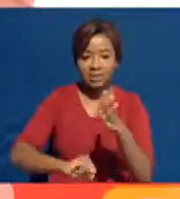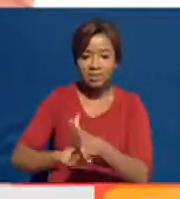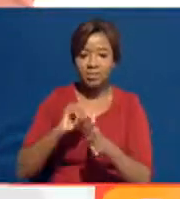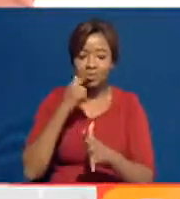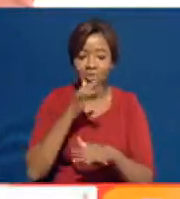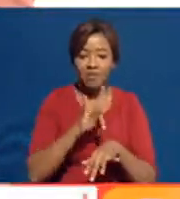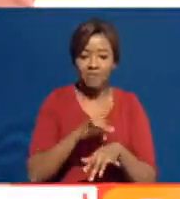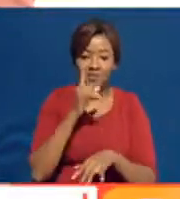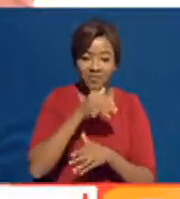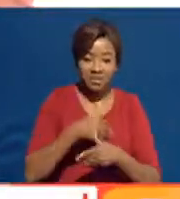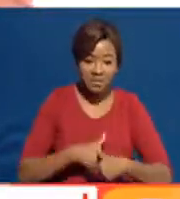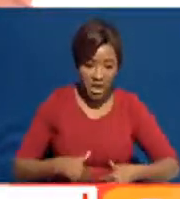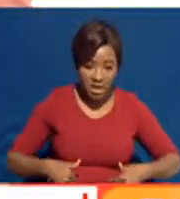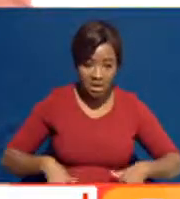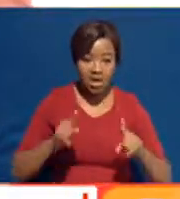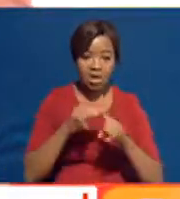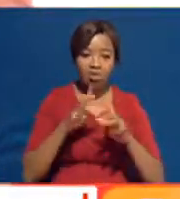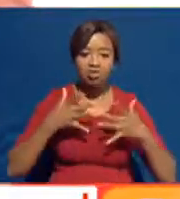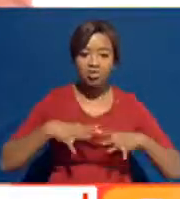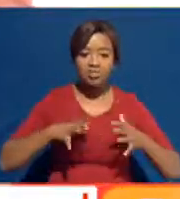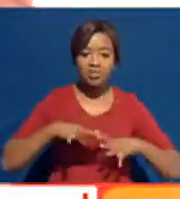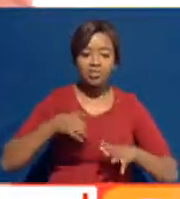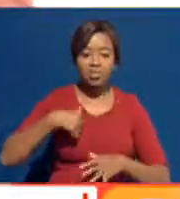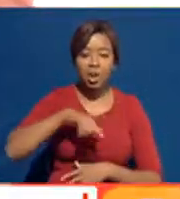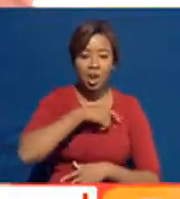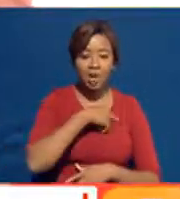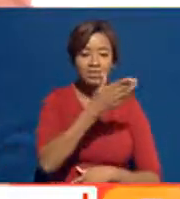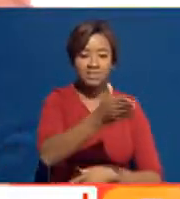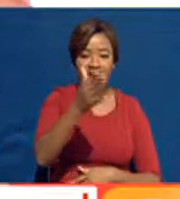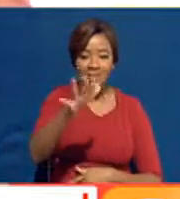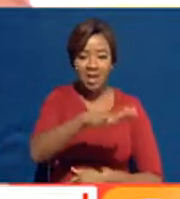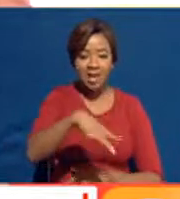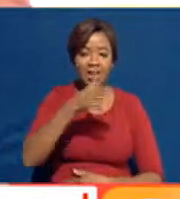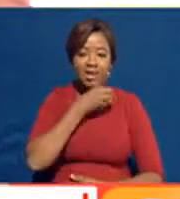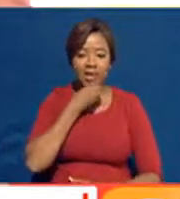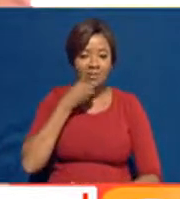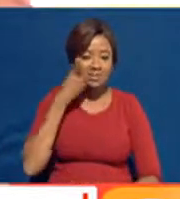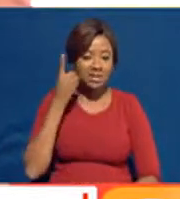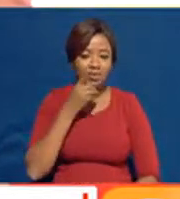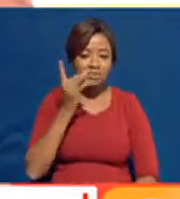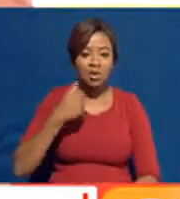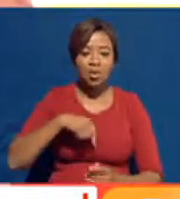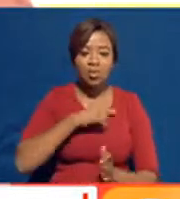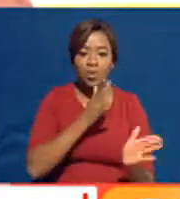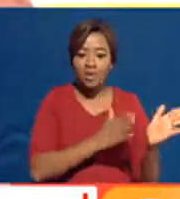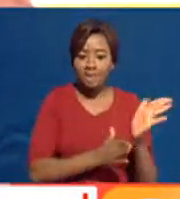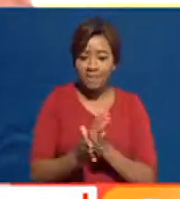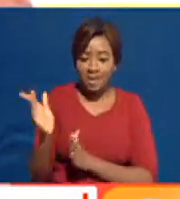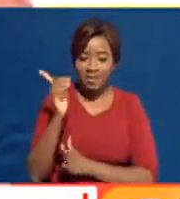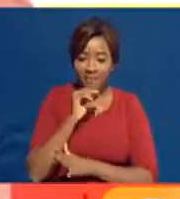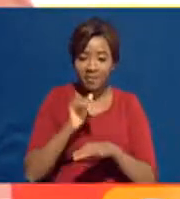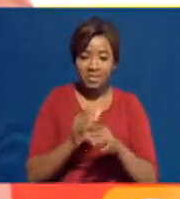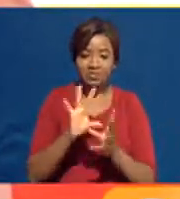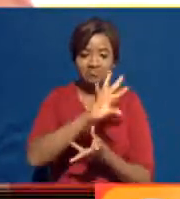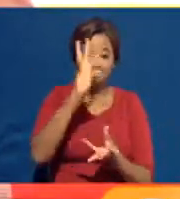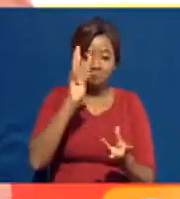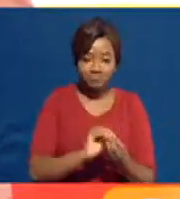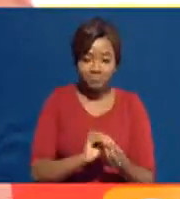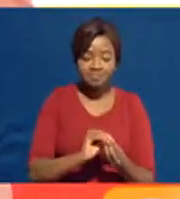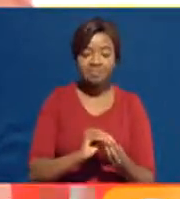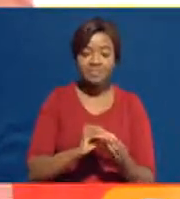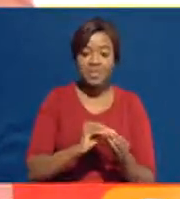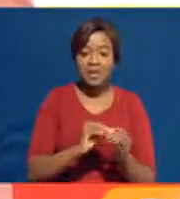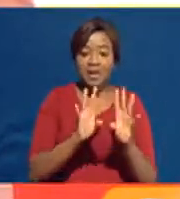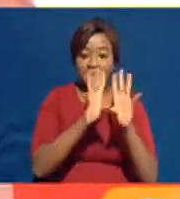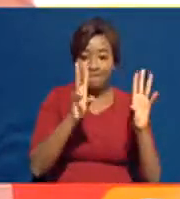wetu ambao wako katika sehemu kame, tumepanga na tumeweka shilingi bilioni 3 katika budget yetu ya juzi